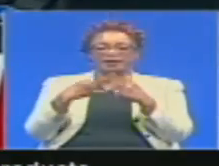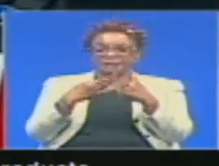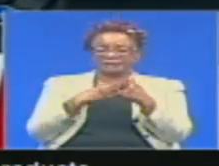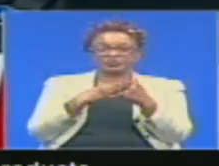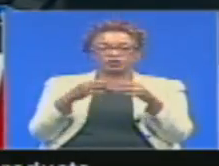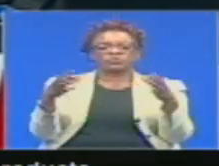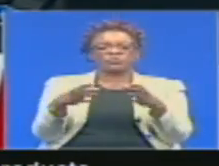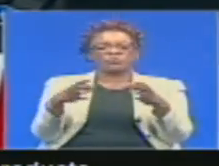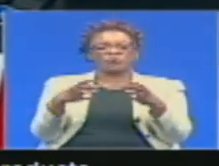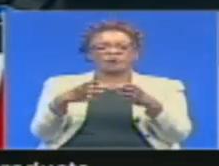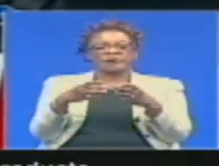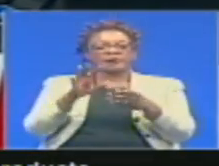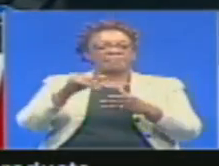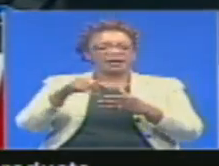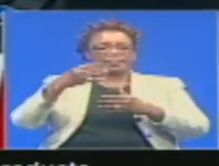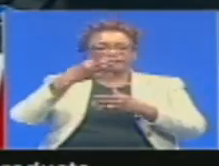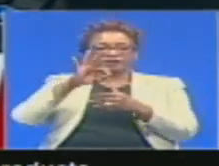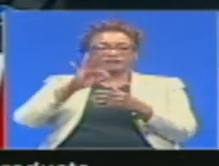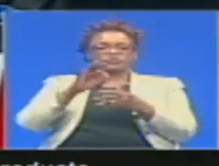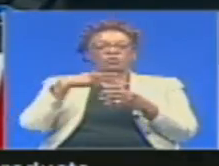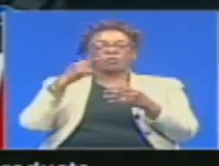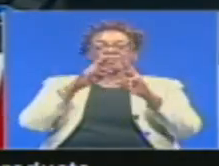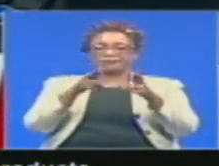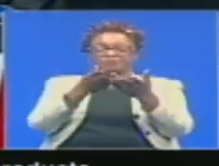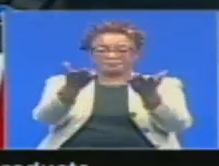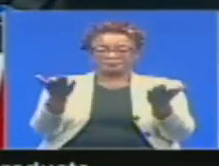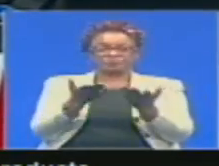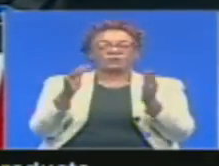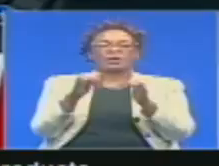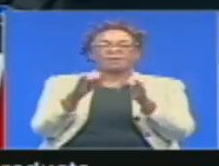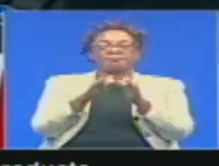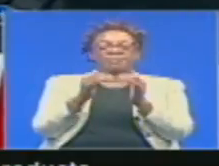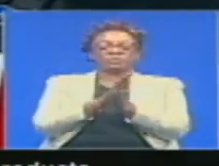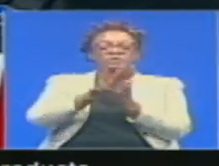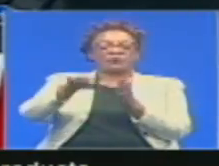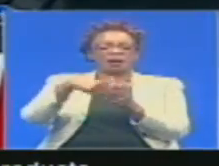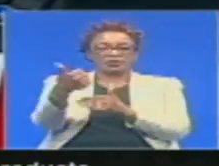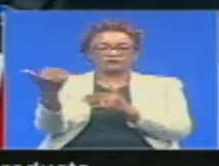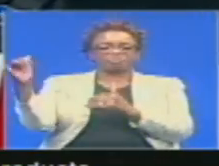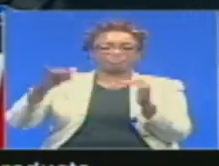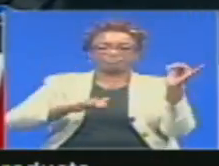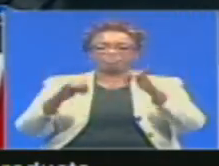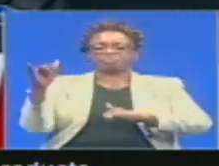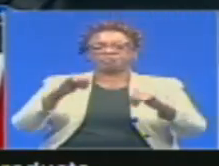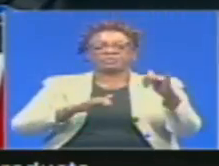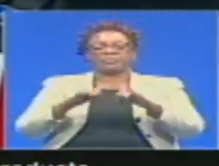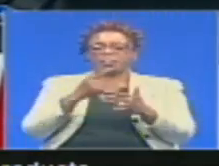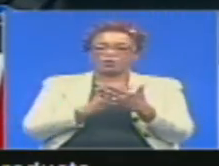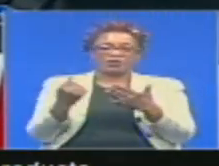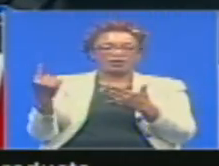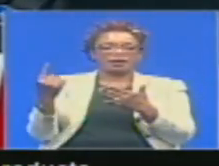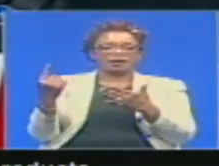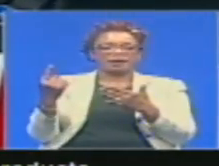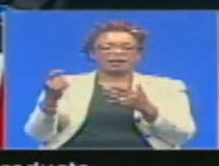squad called up by the Frenchman reported to camp, with the rest of the players set to jet into the country in the course of the week.